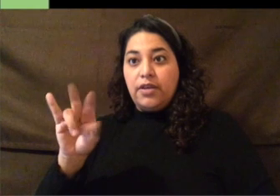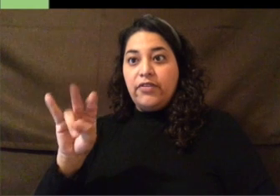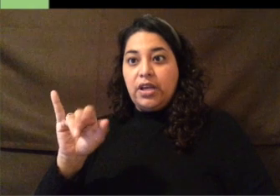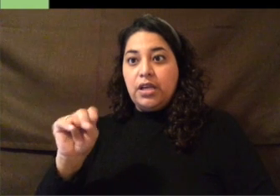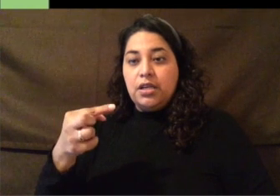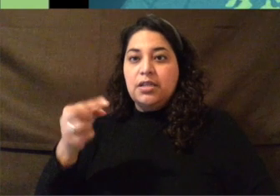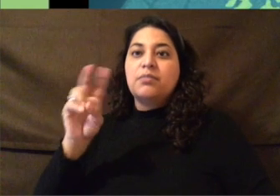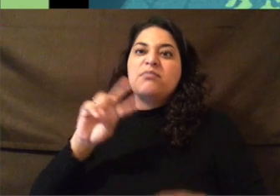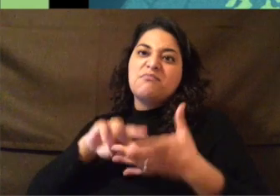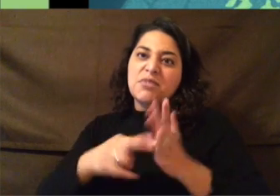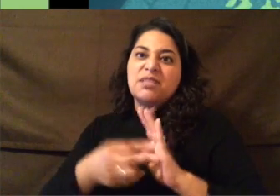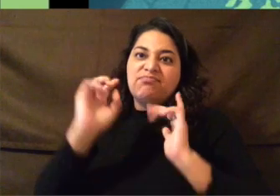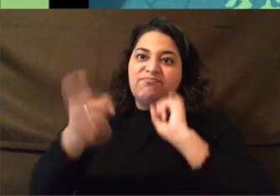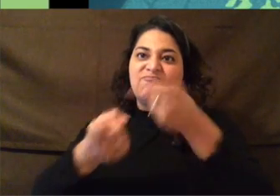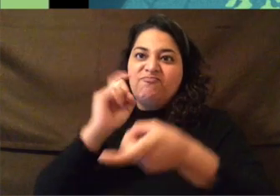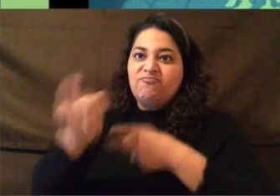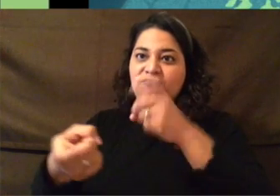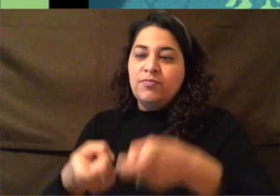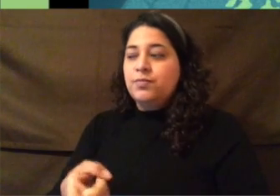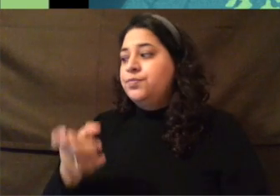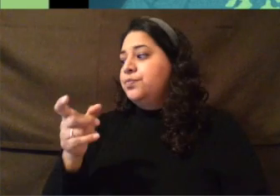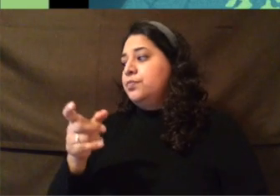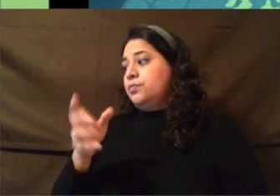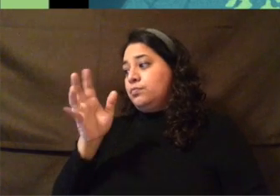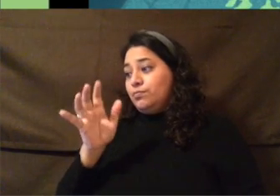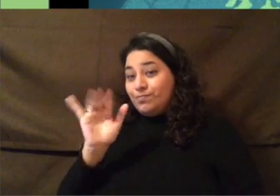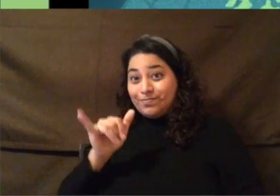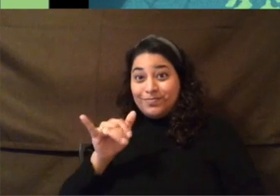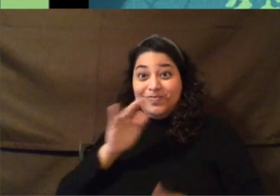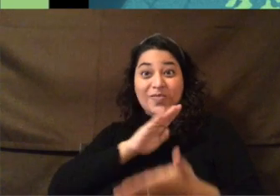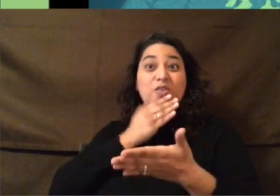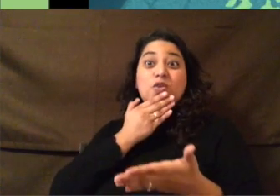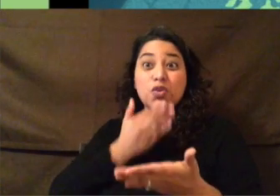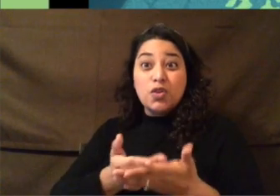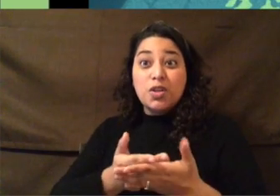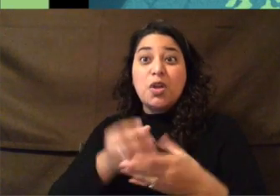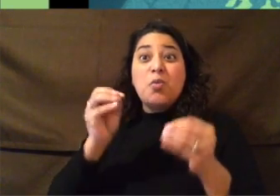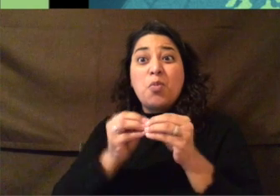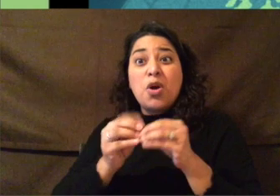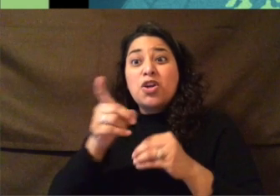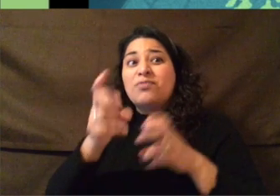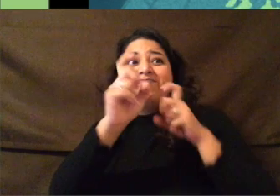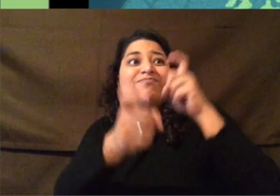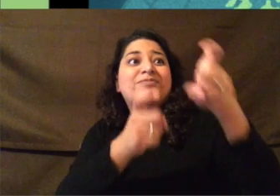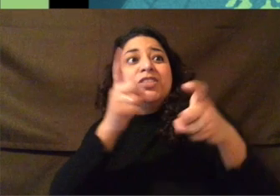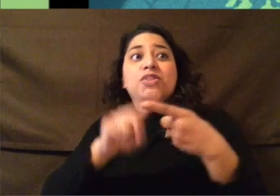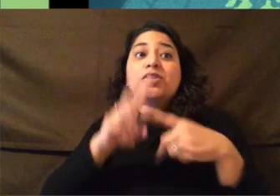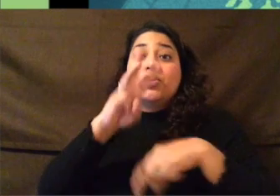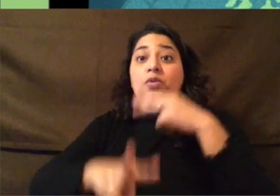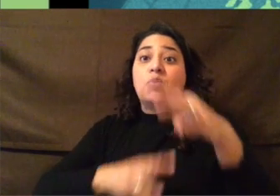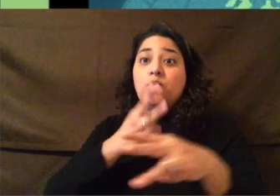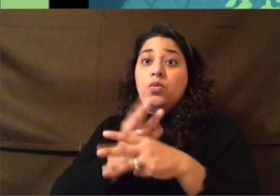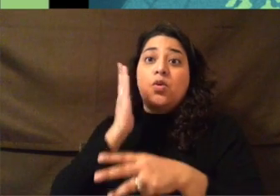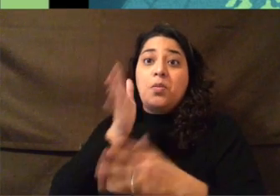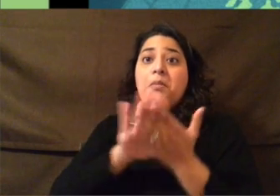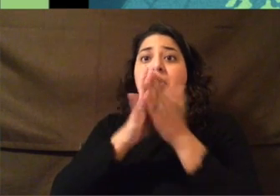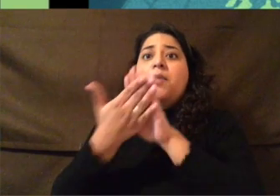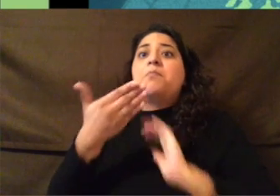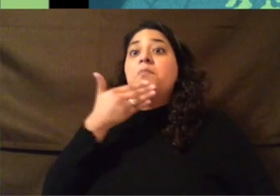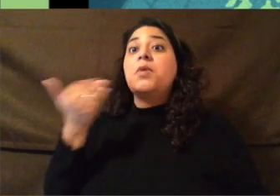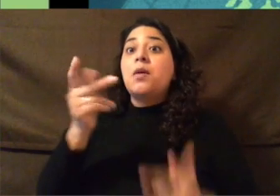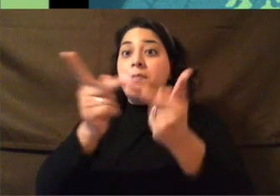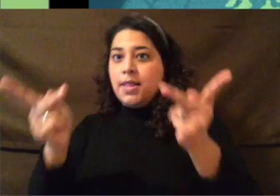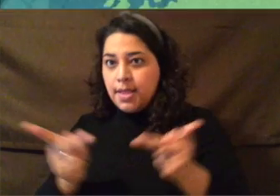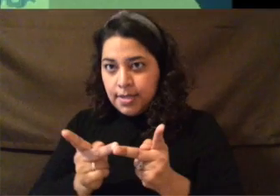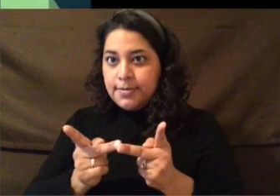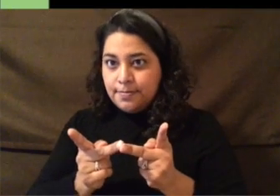something that is really, really great because you give back to our world. And the more that people give back to our world, the better place that it's going